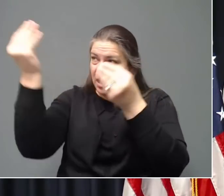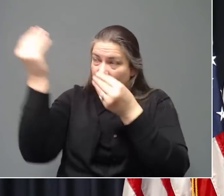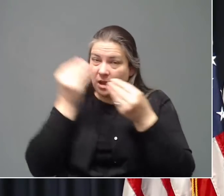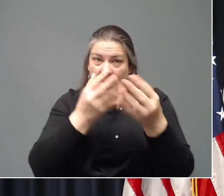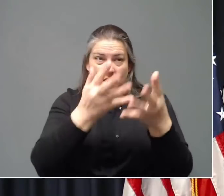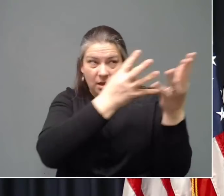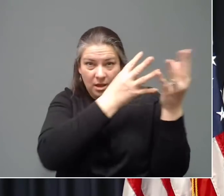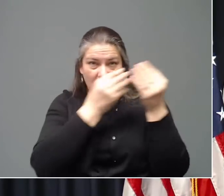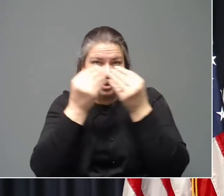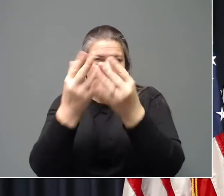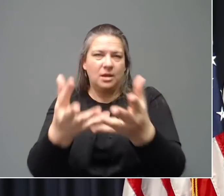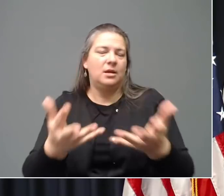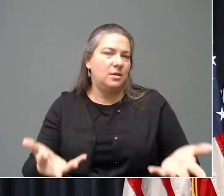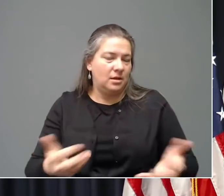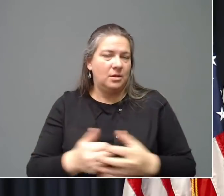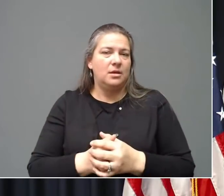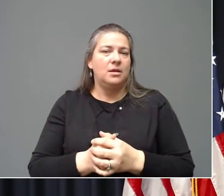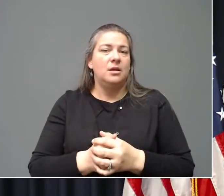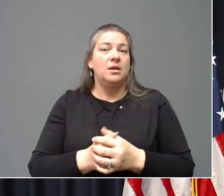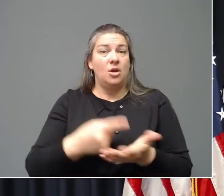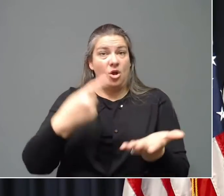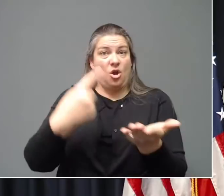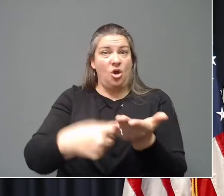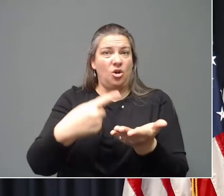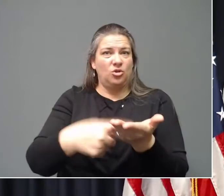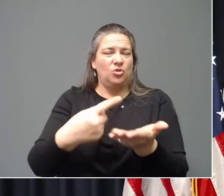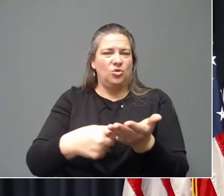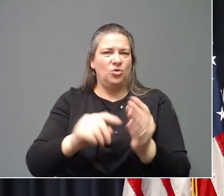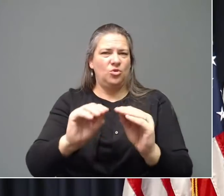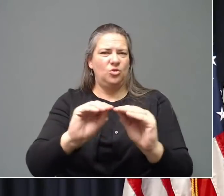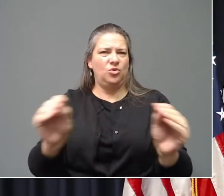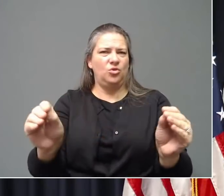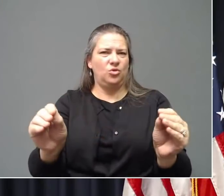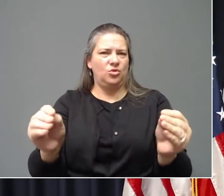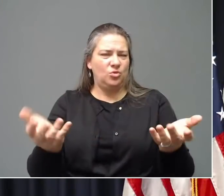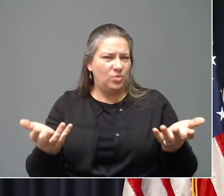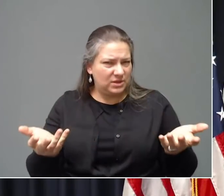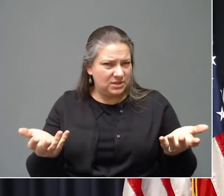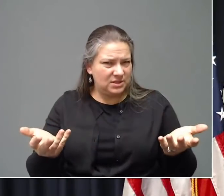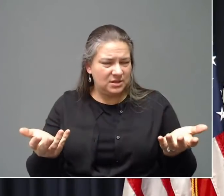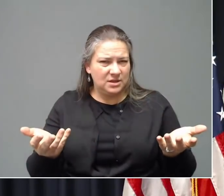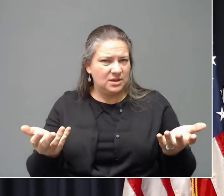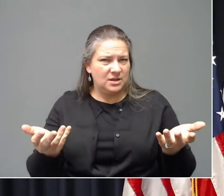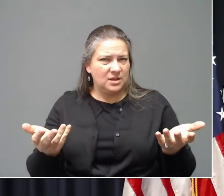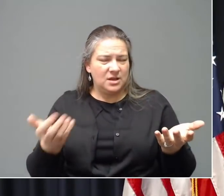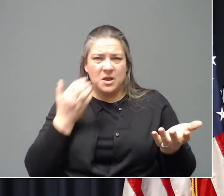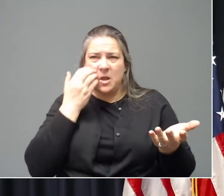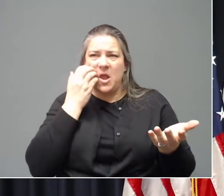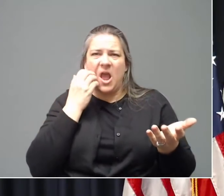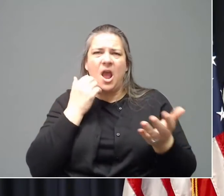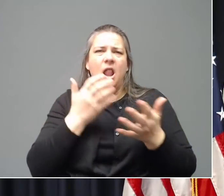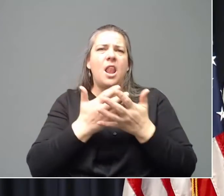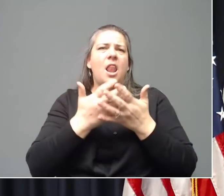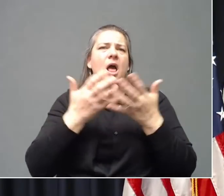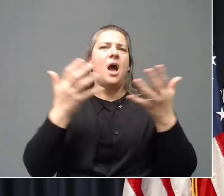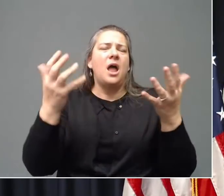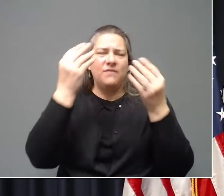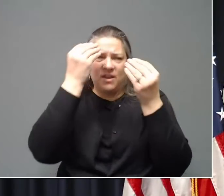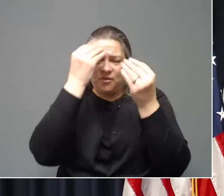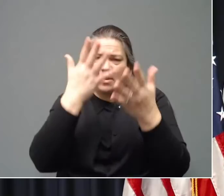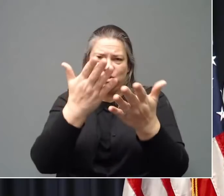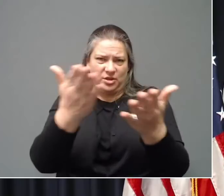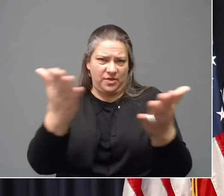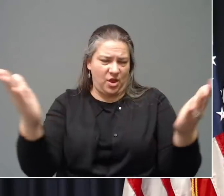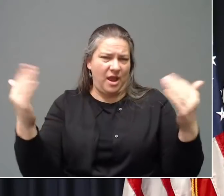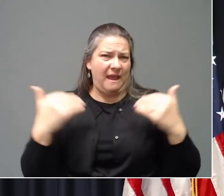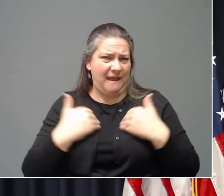no argument that there isn't huge amounts of information out there that are being provided, whether it's the hours